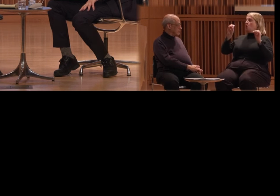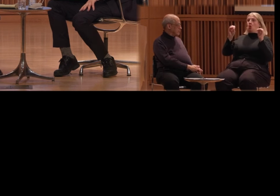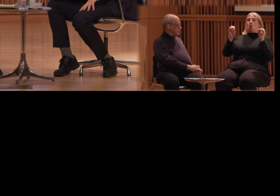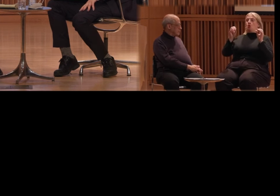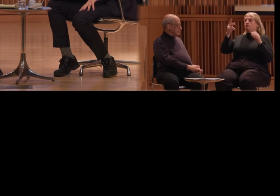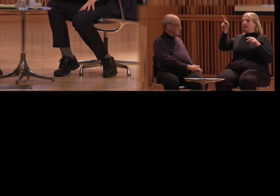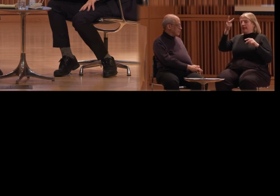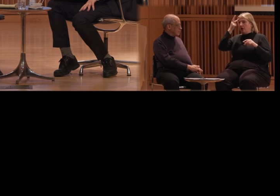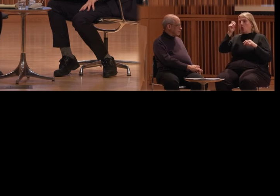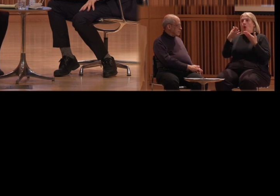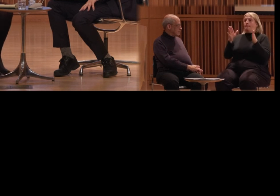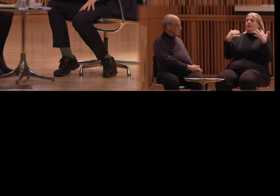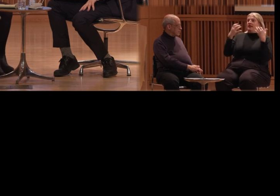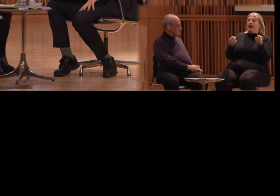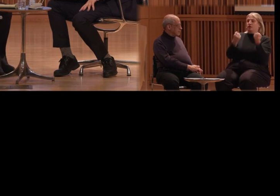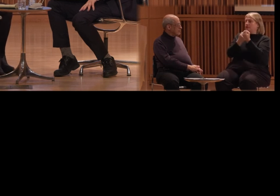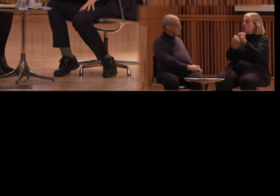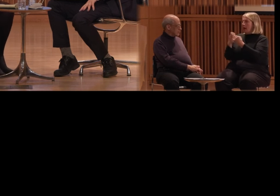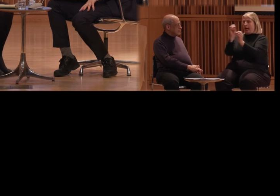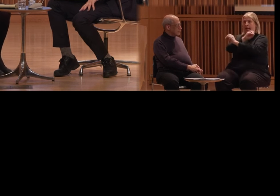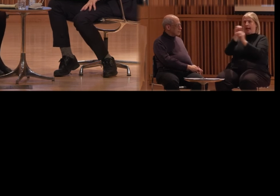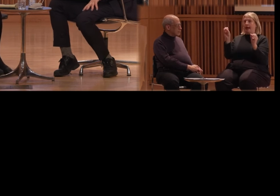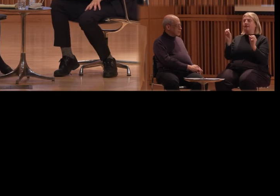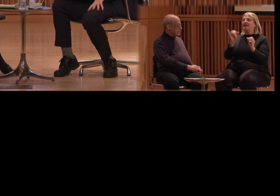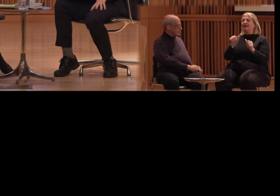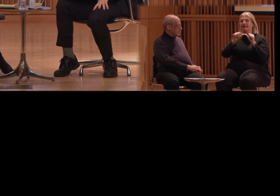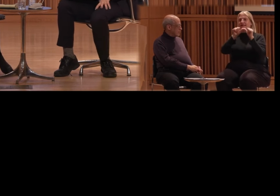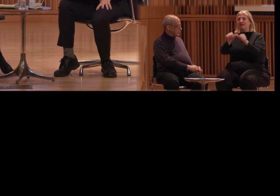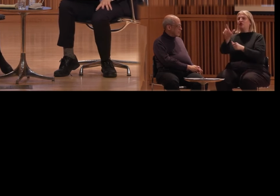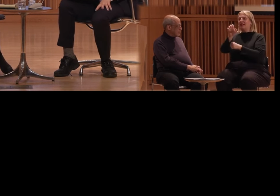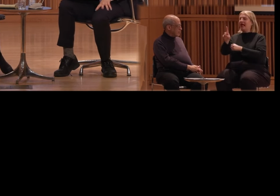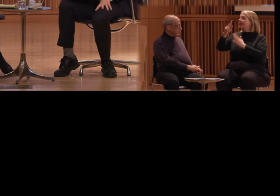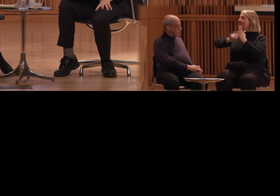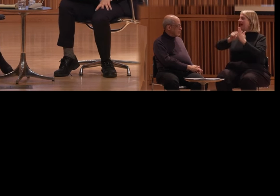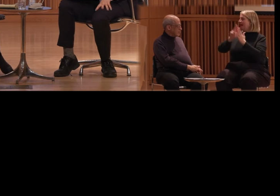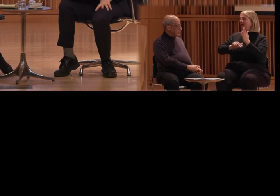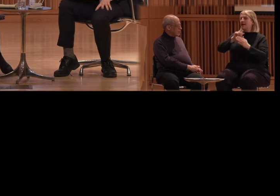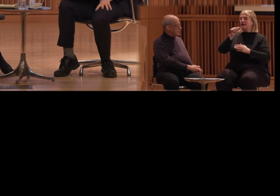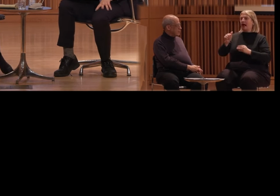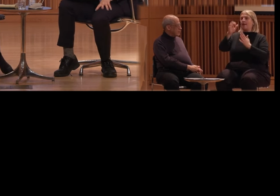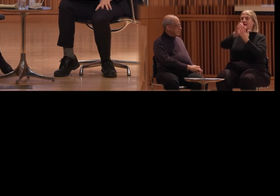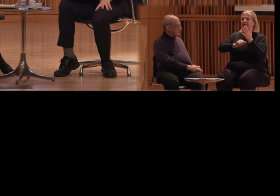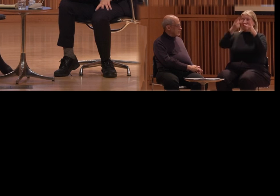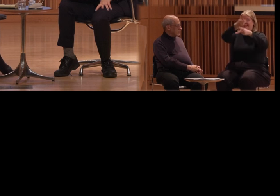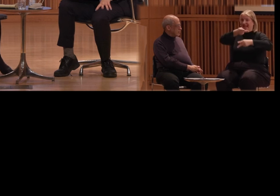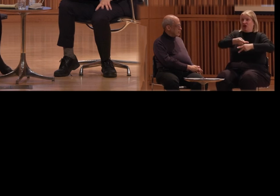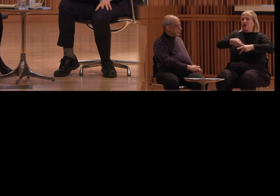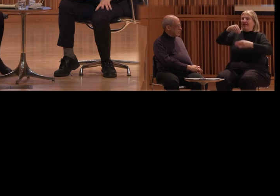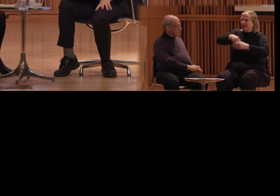public health expert support, such as continued lead paint not being abated in residential